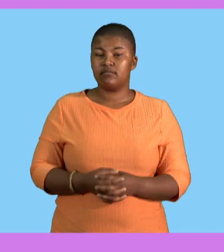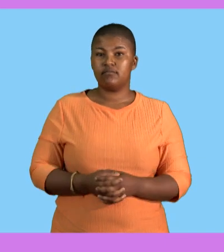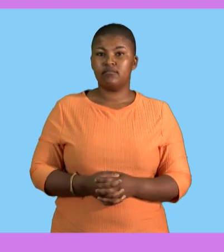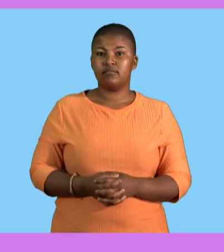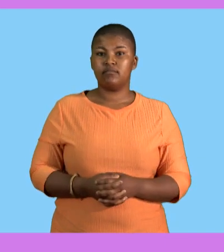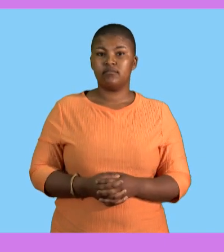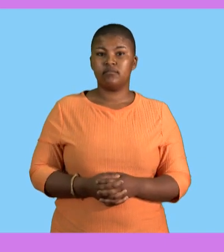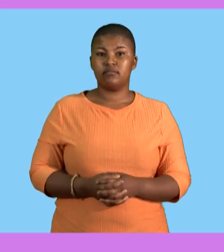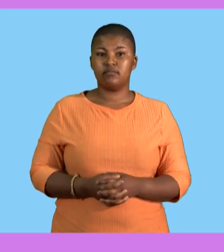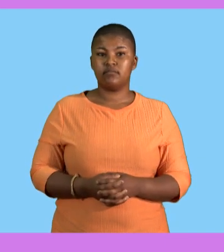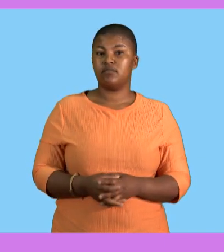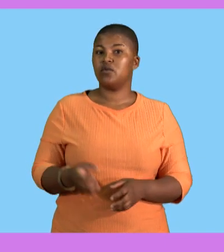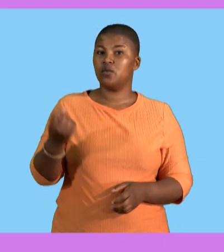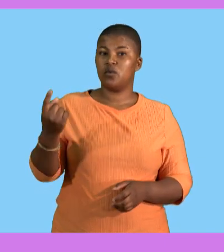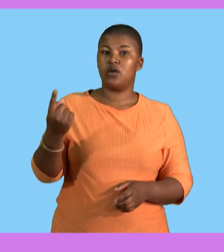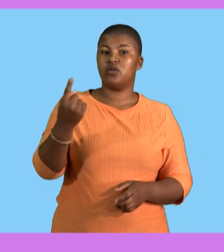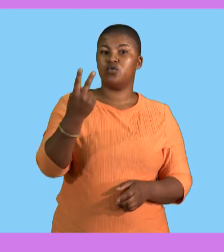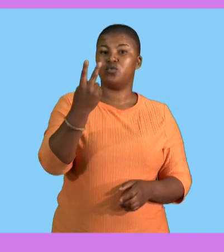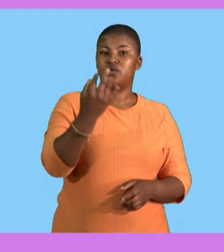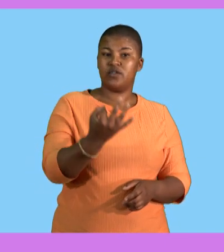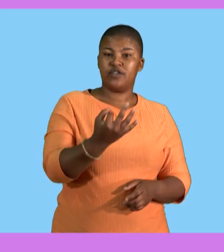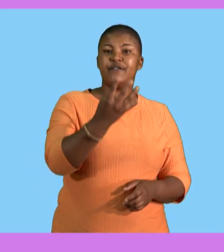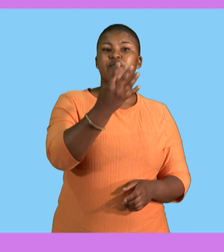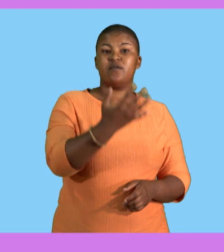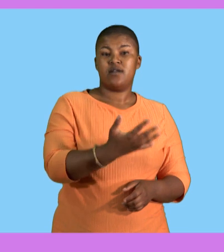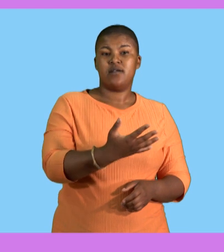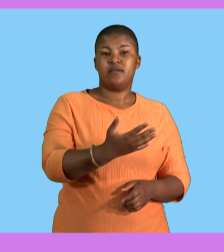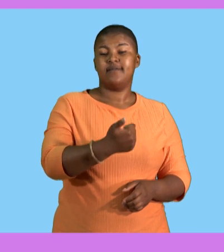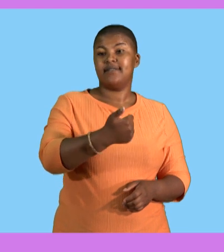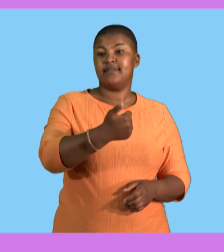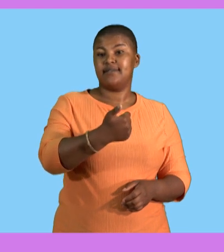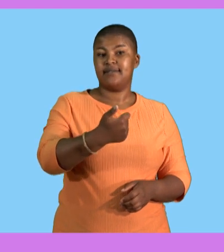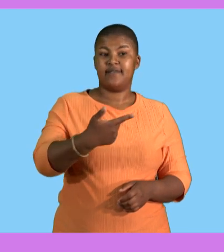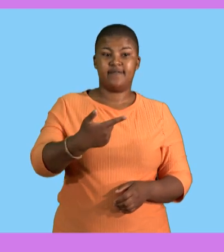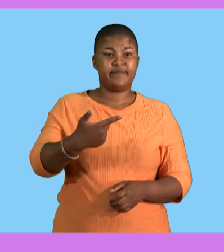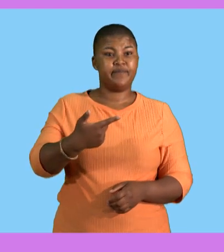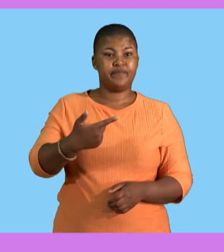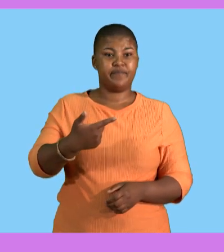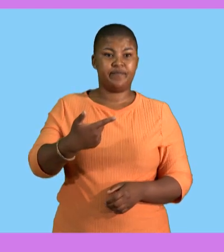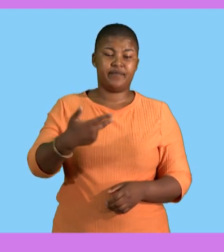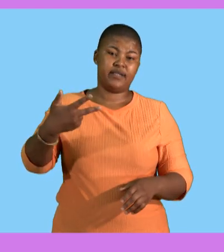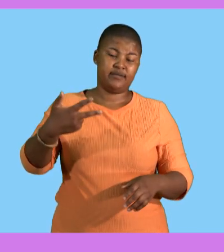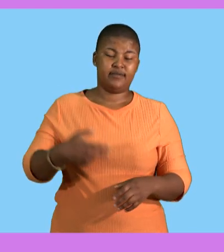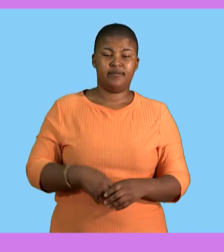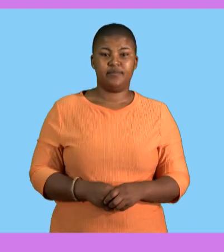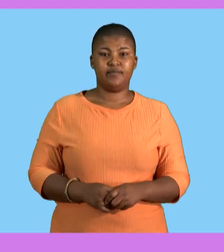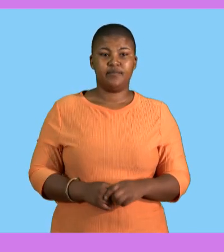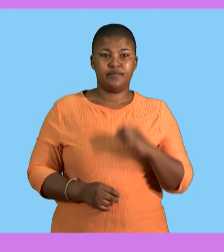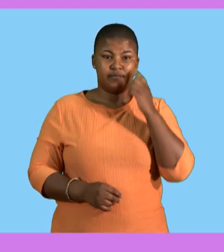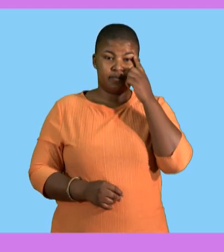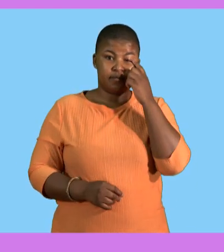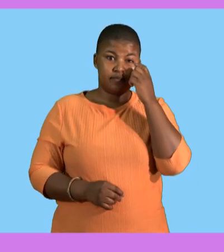It's 1, 2, 3, 4, 5, 6, 7,